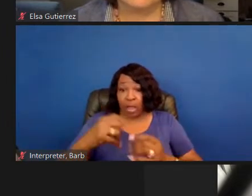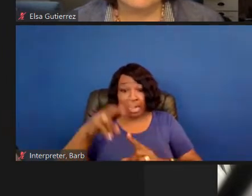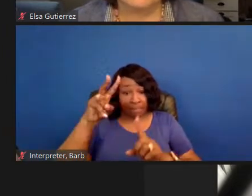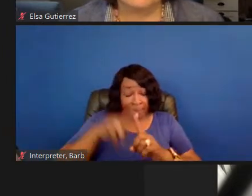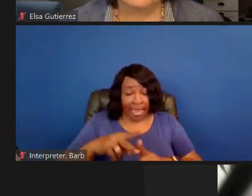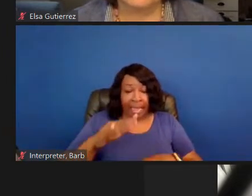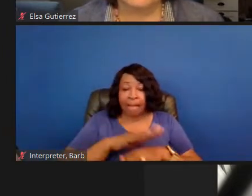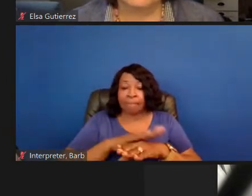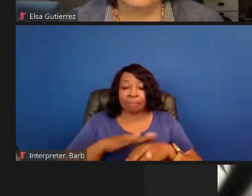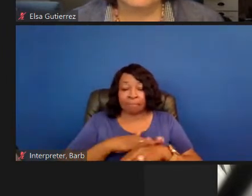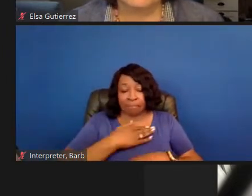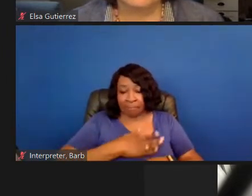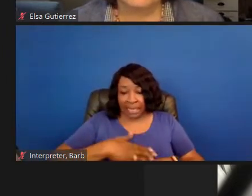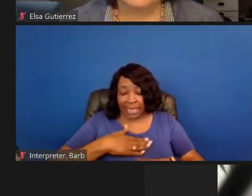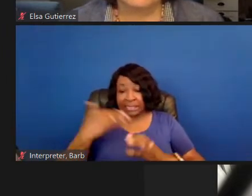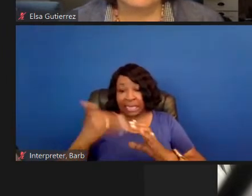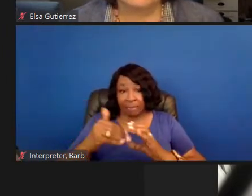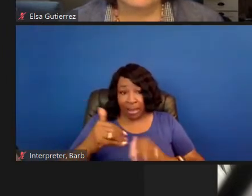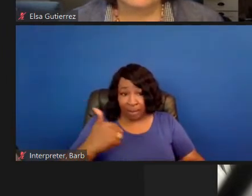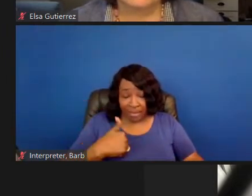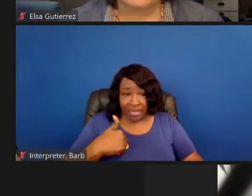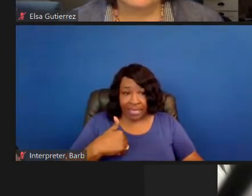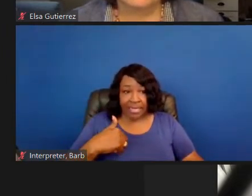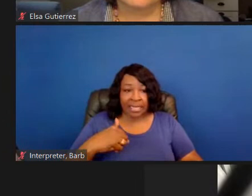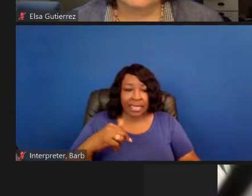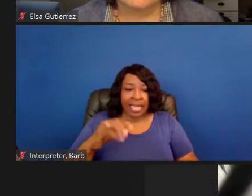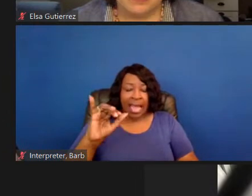email at